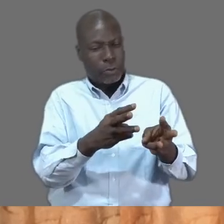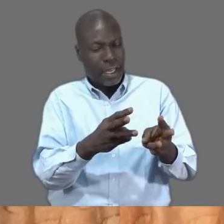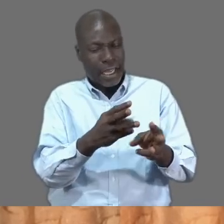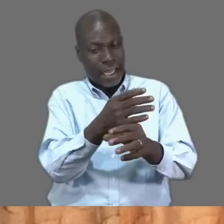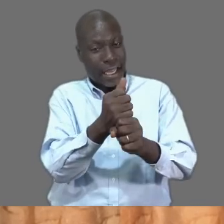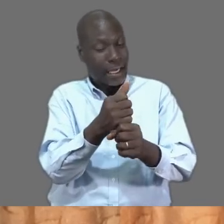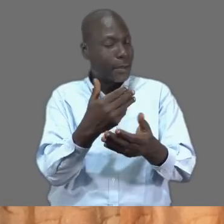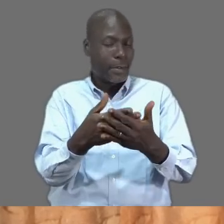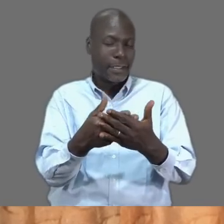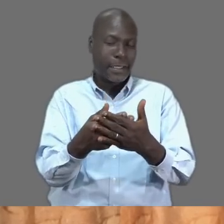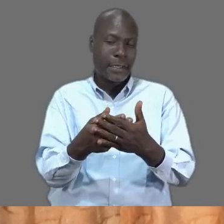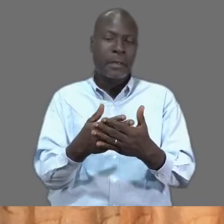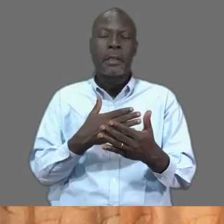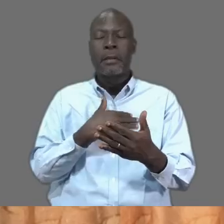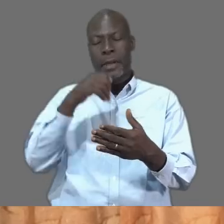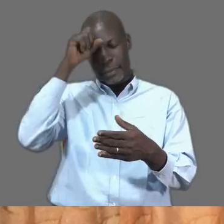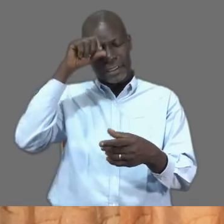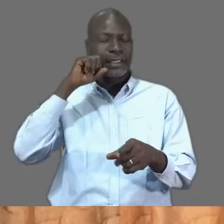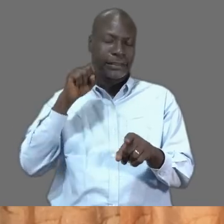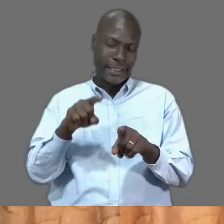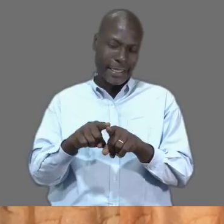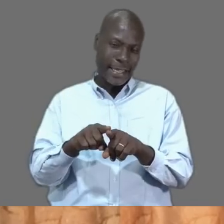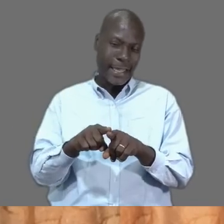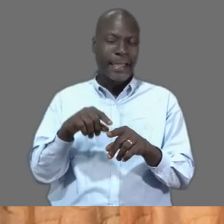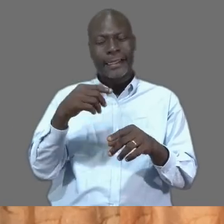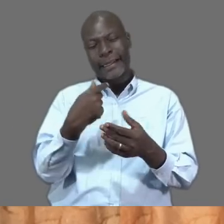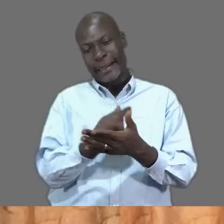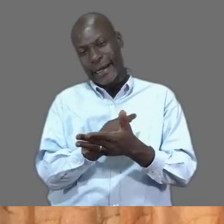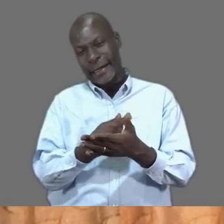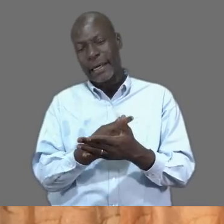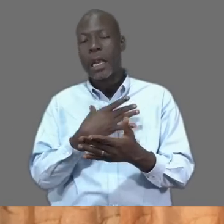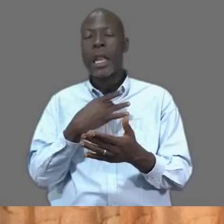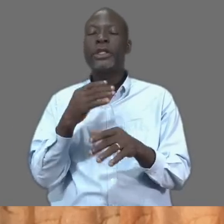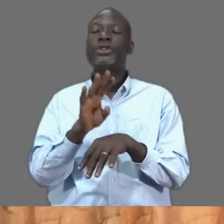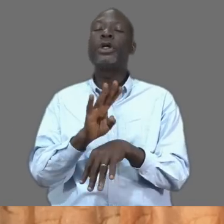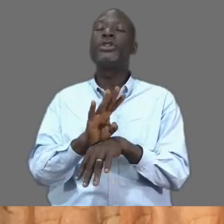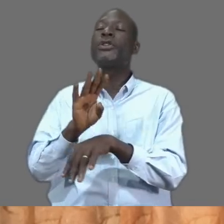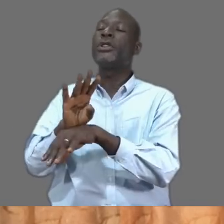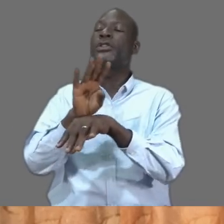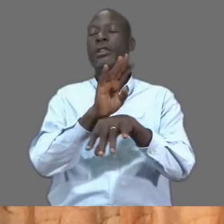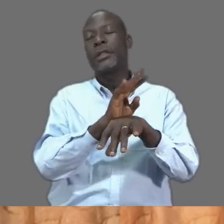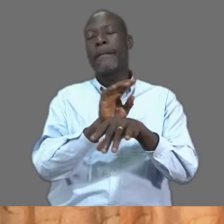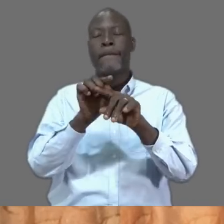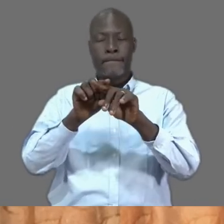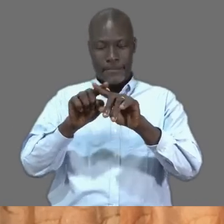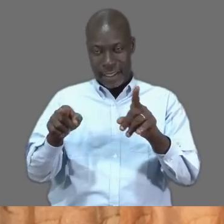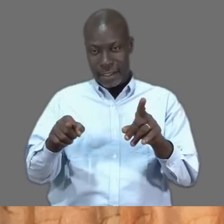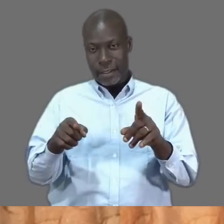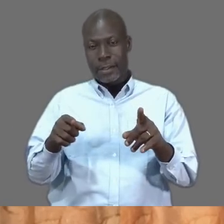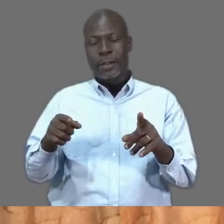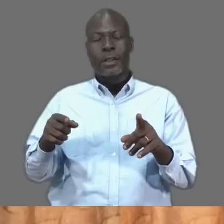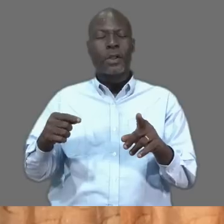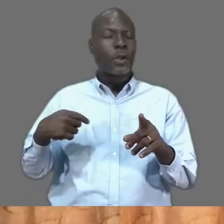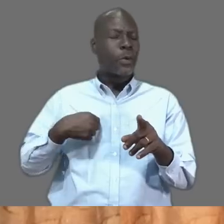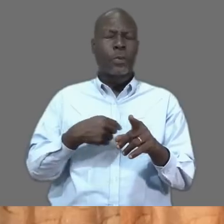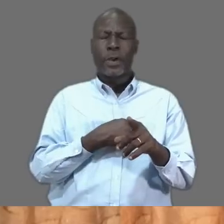no etime dofo a wute me gana fo ye pe asore ko na de aka ene se ye be